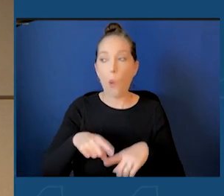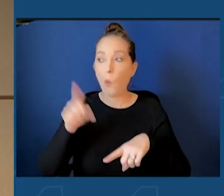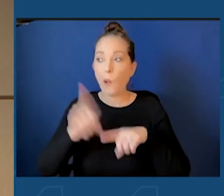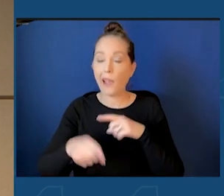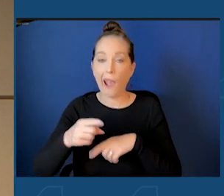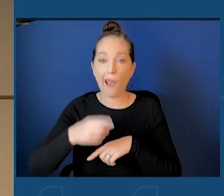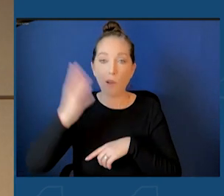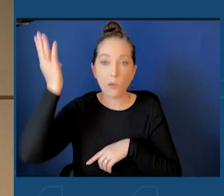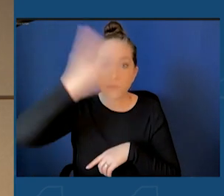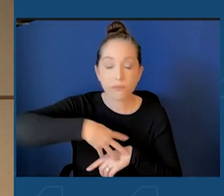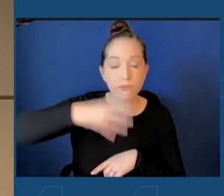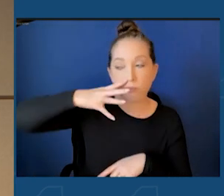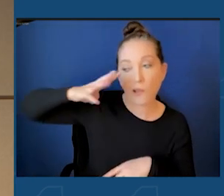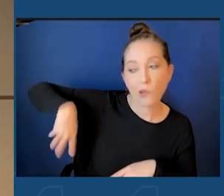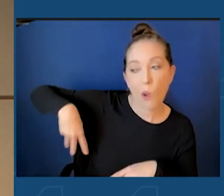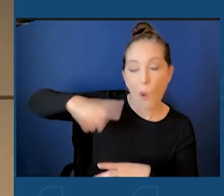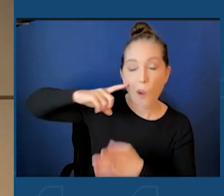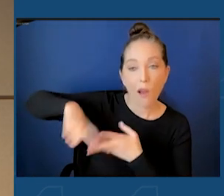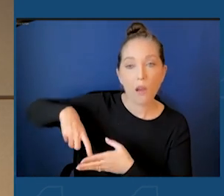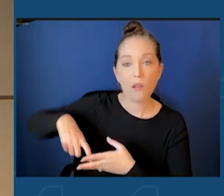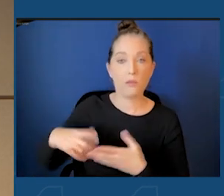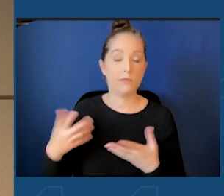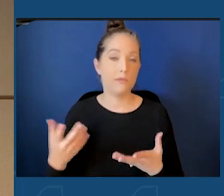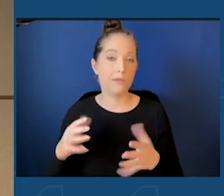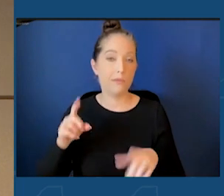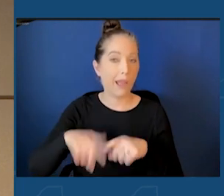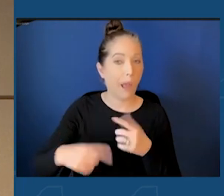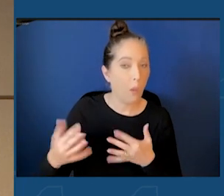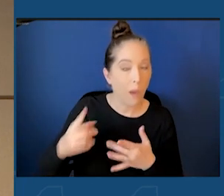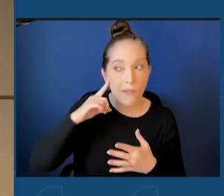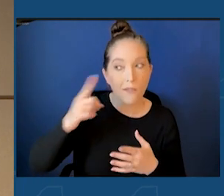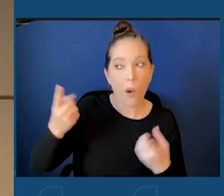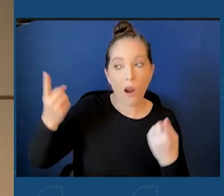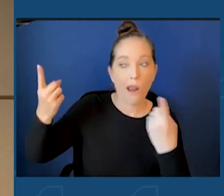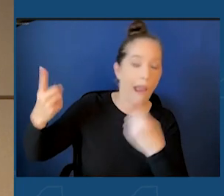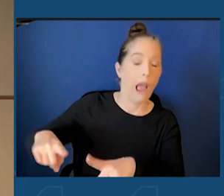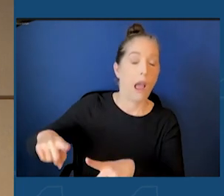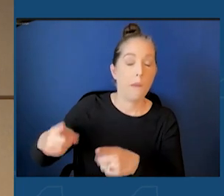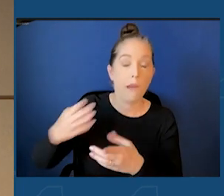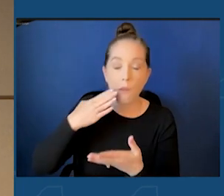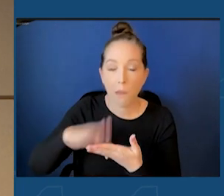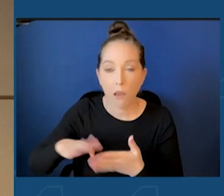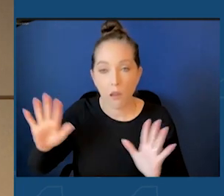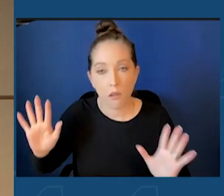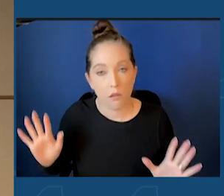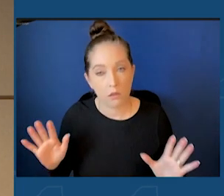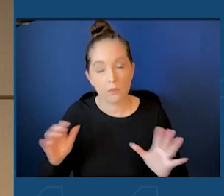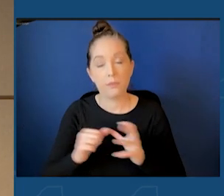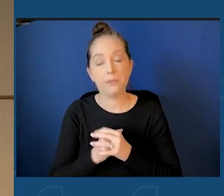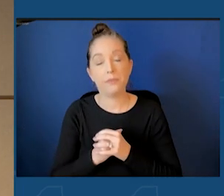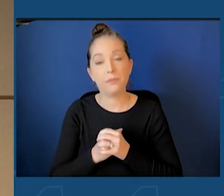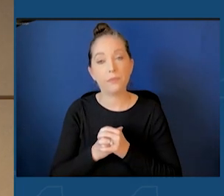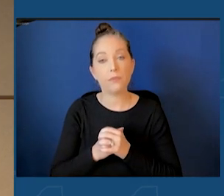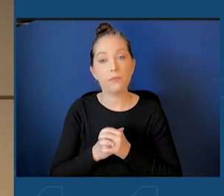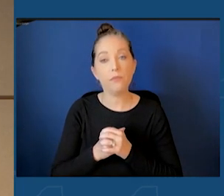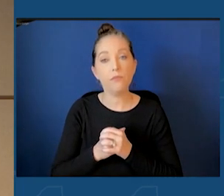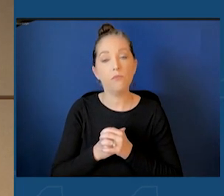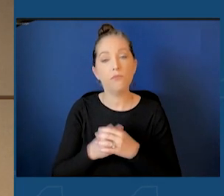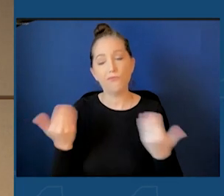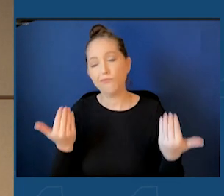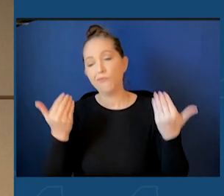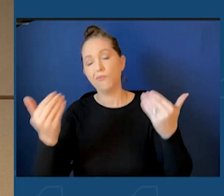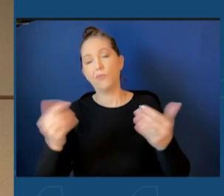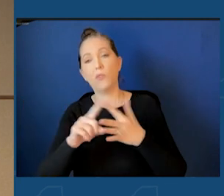more tragedies like the one that befell young Rylan and his grieving mother. Let's begin turning around